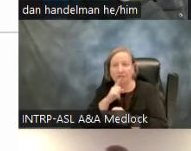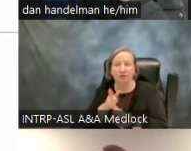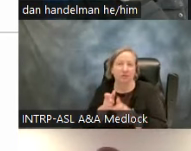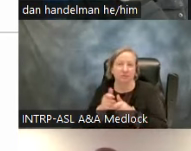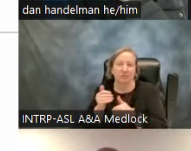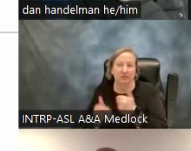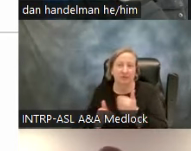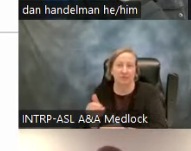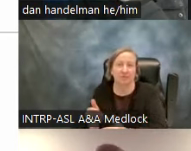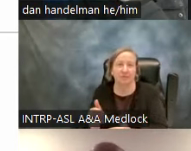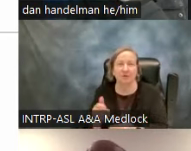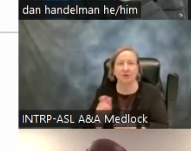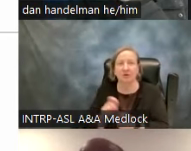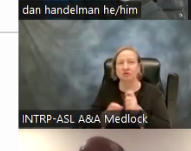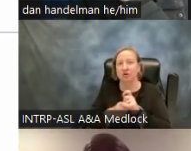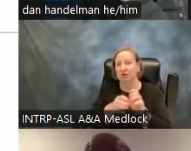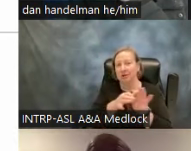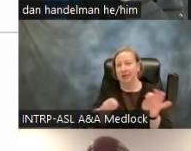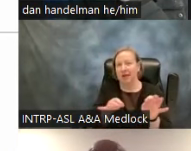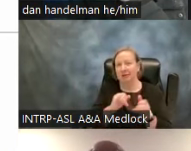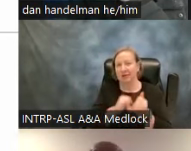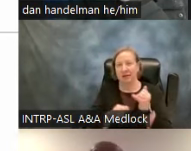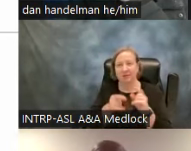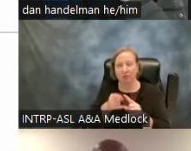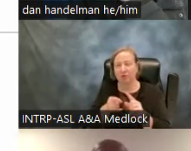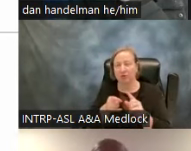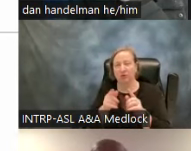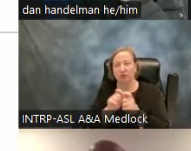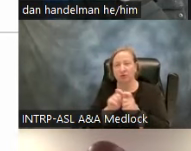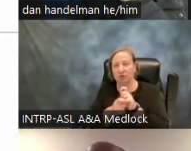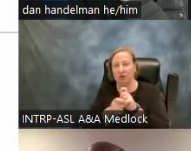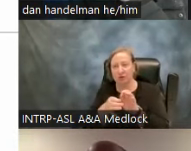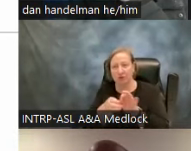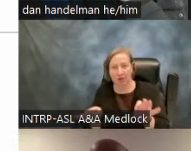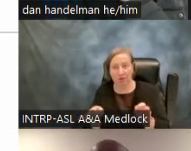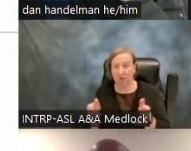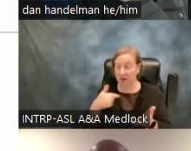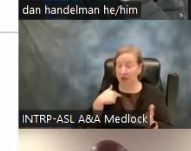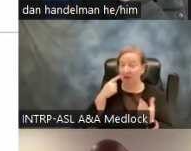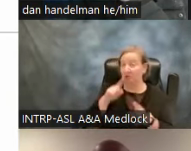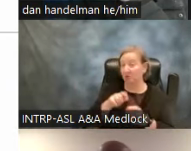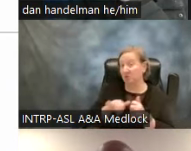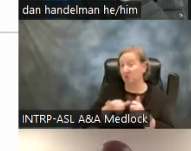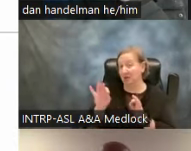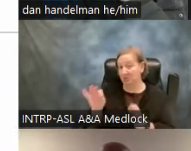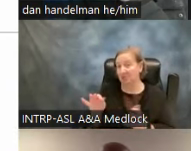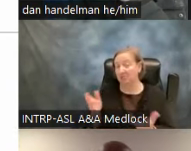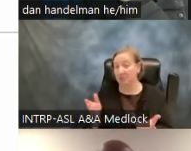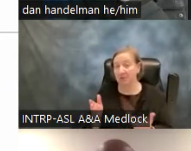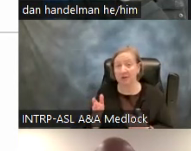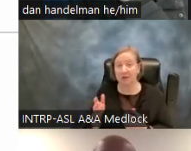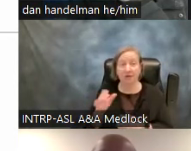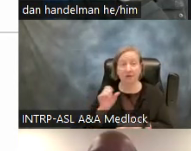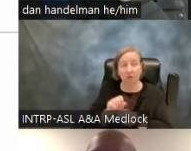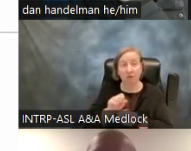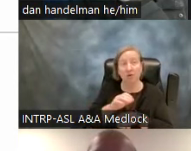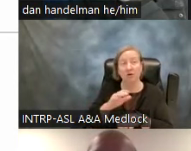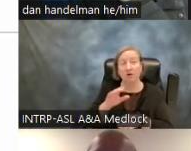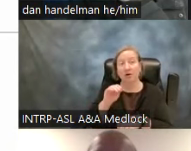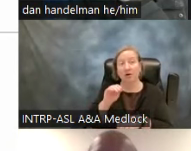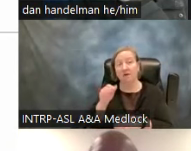way. And to changing the language, the last point, changing the language, I agree with that, saying like, the work of the new